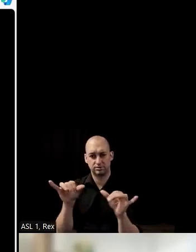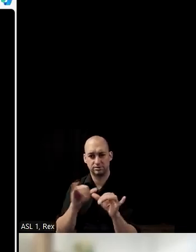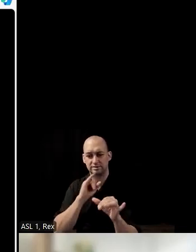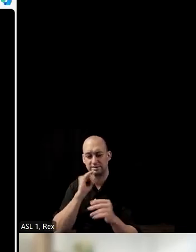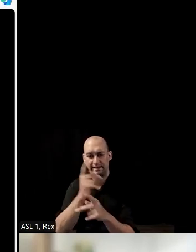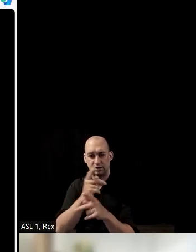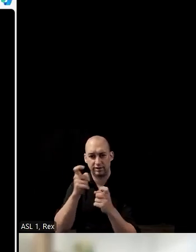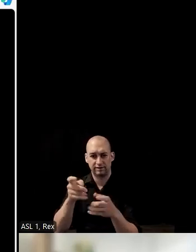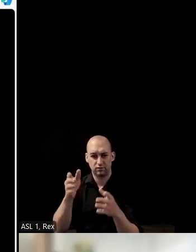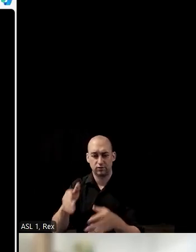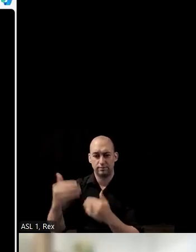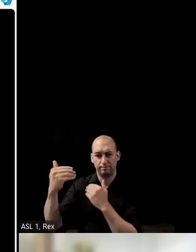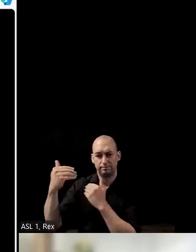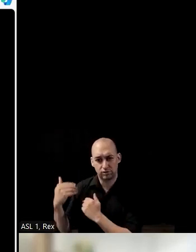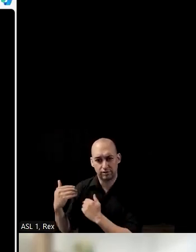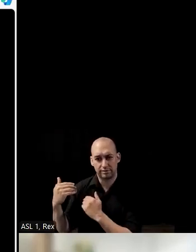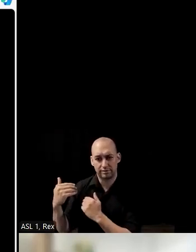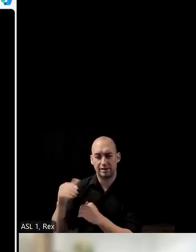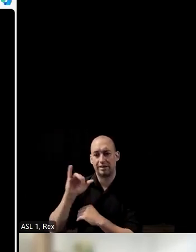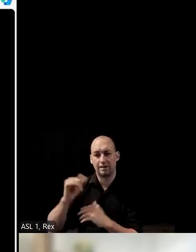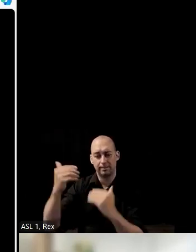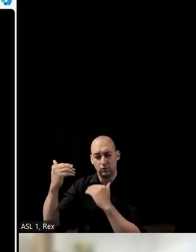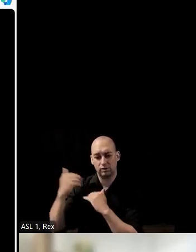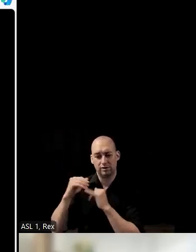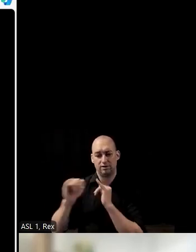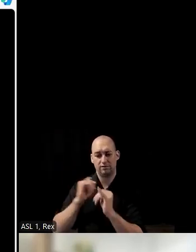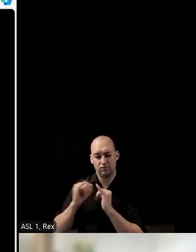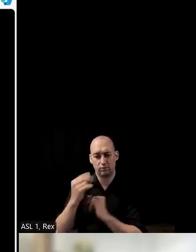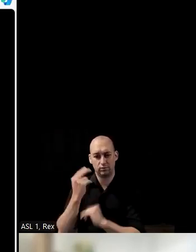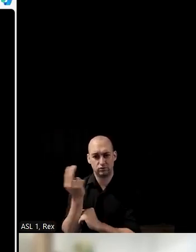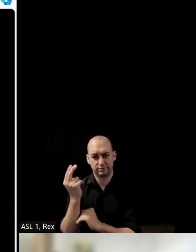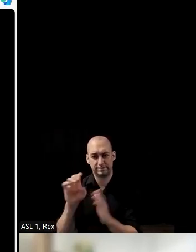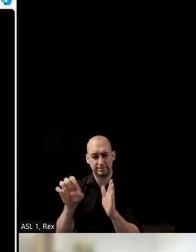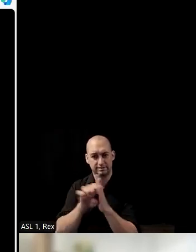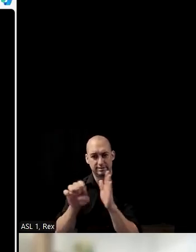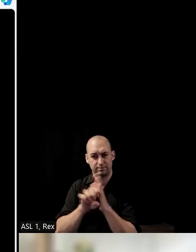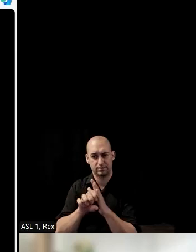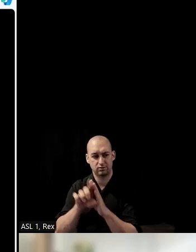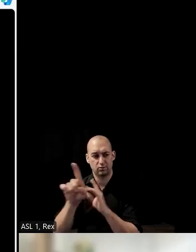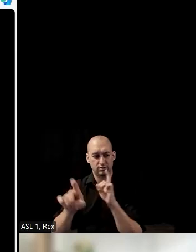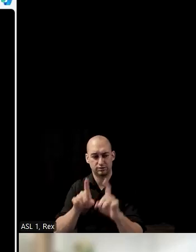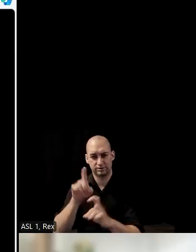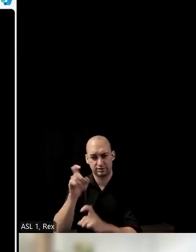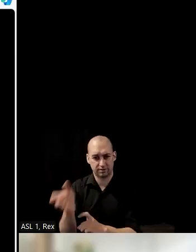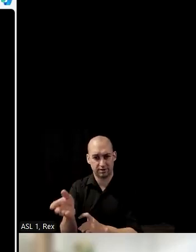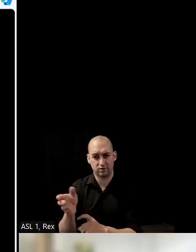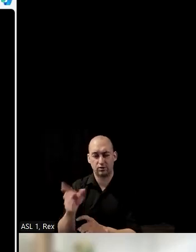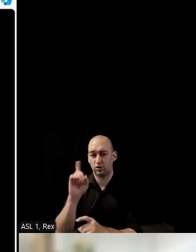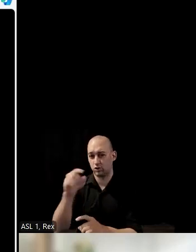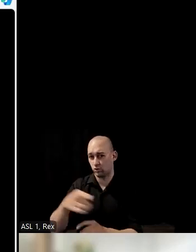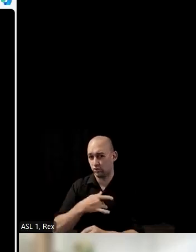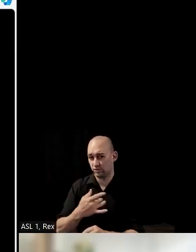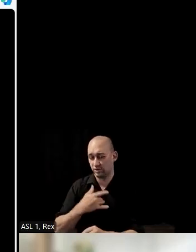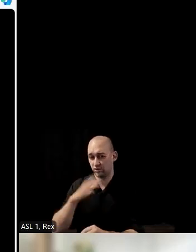caregiver burden, and the Zurich burden interview was used, and an example of the questions that's there, it includes, do you feel that your